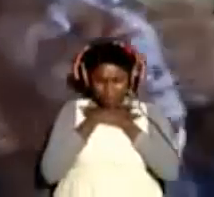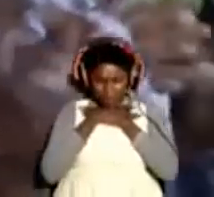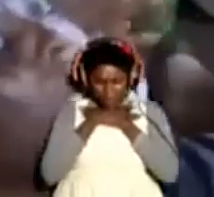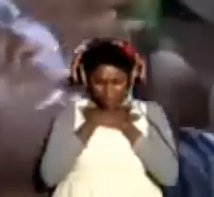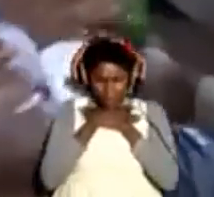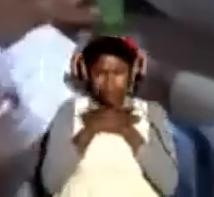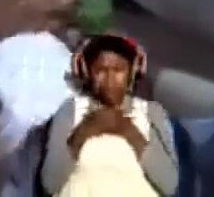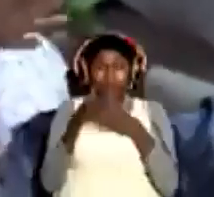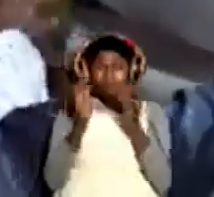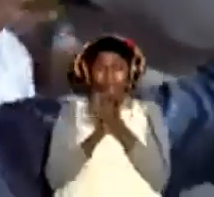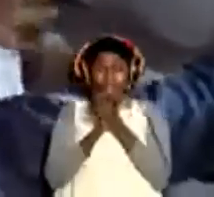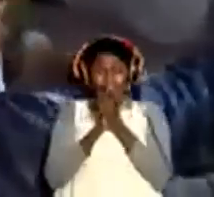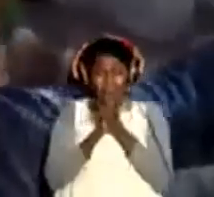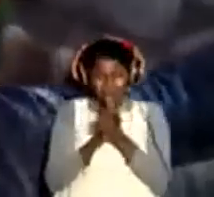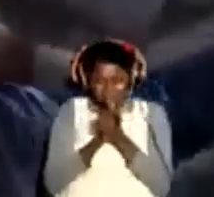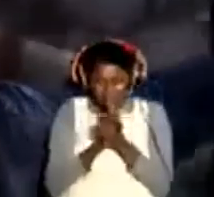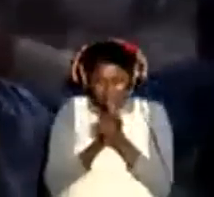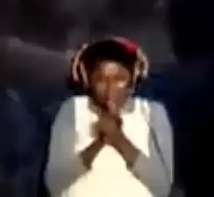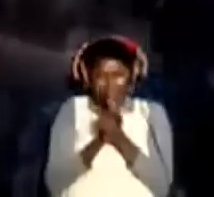Let the heavens be open